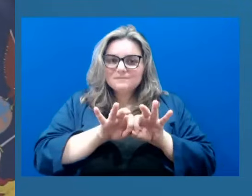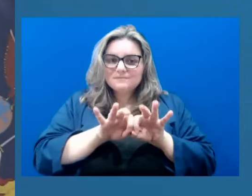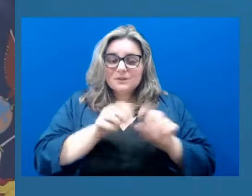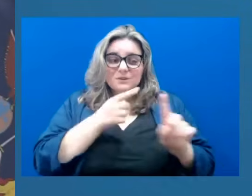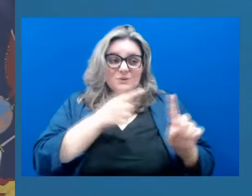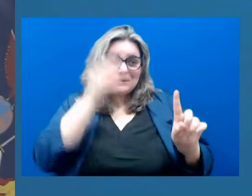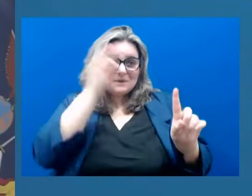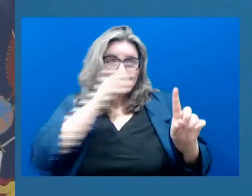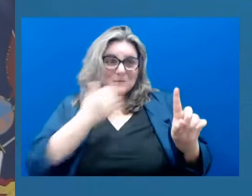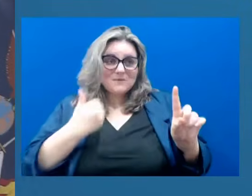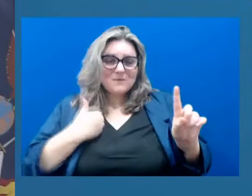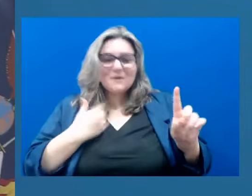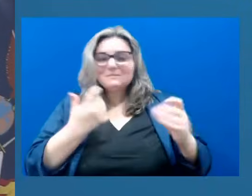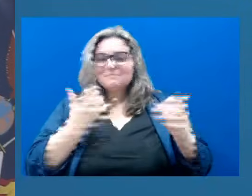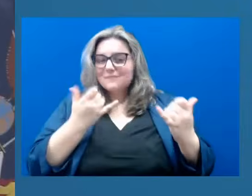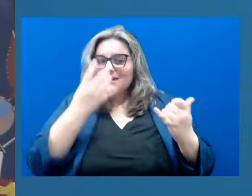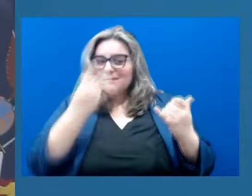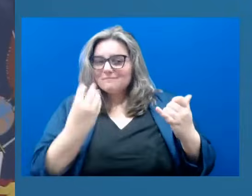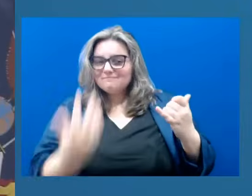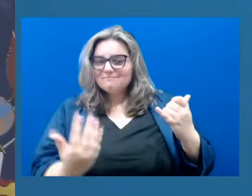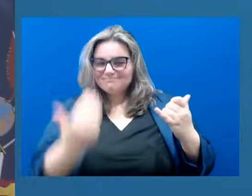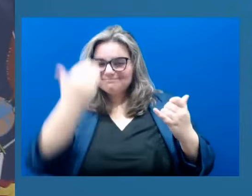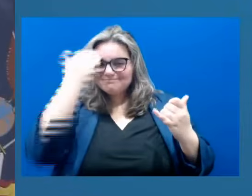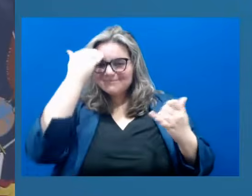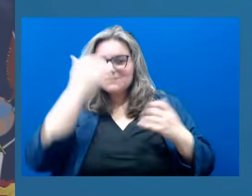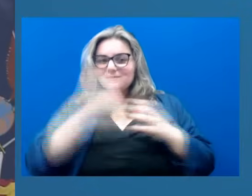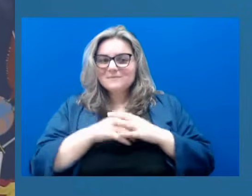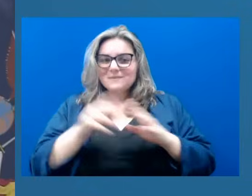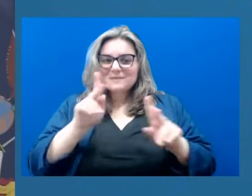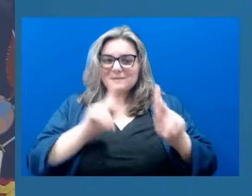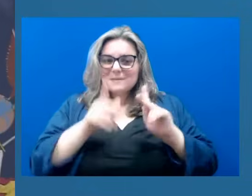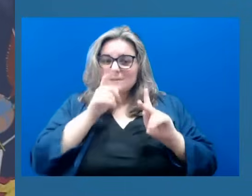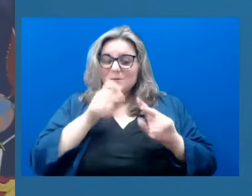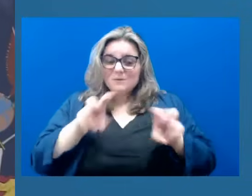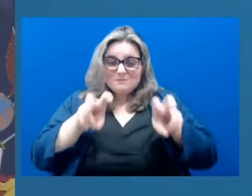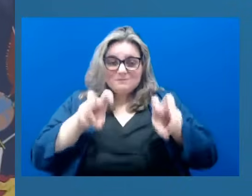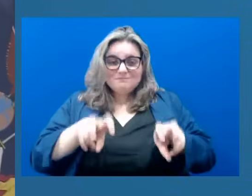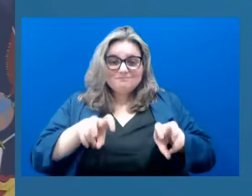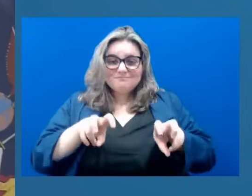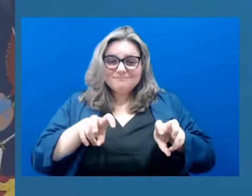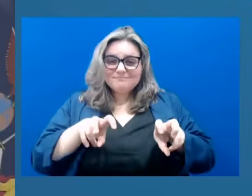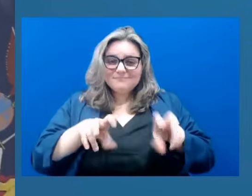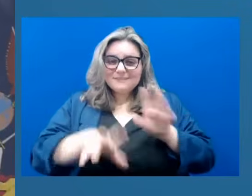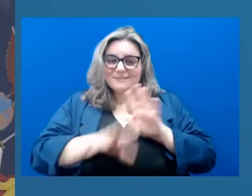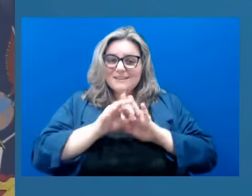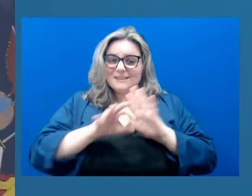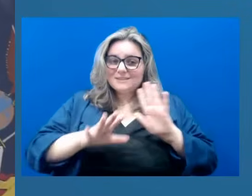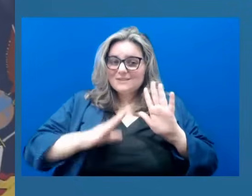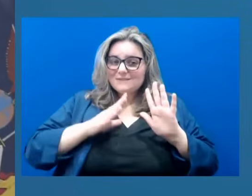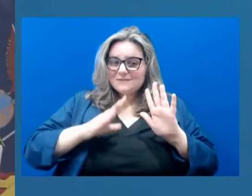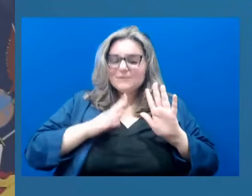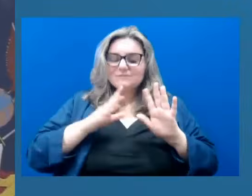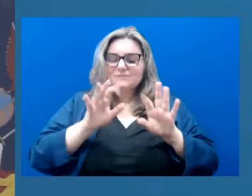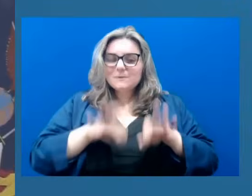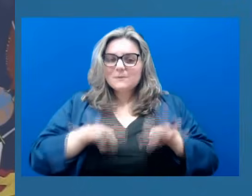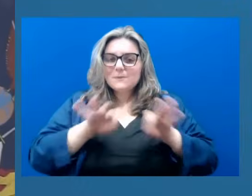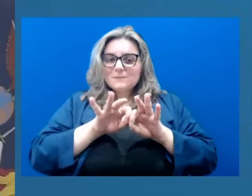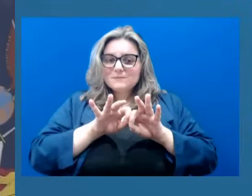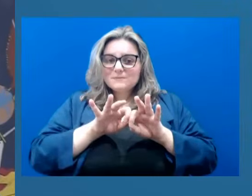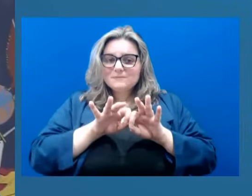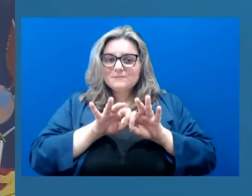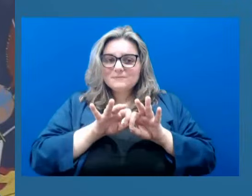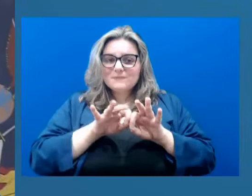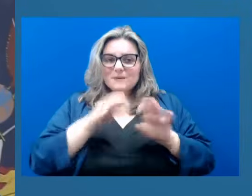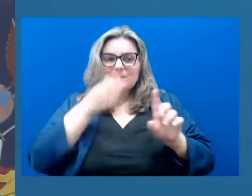Yes. Who sits in these seats matter. We're going to bring George some company that will restore your